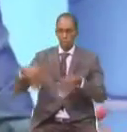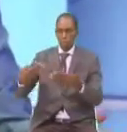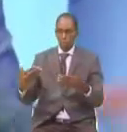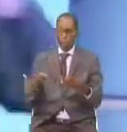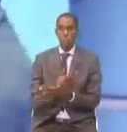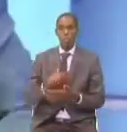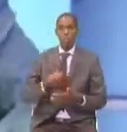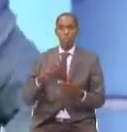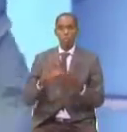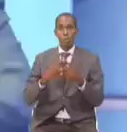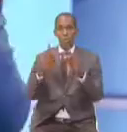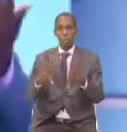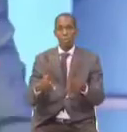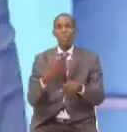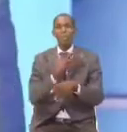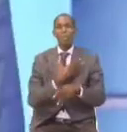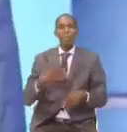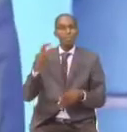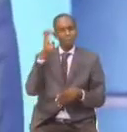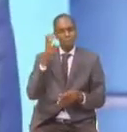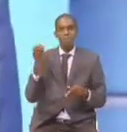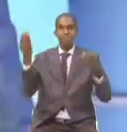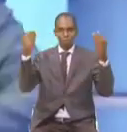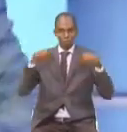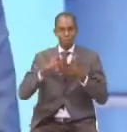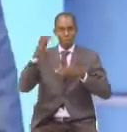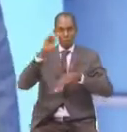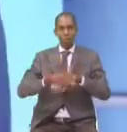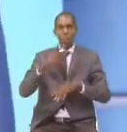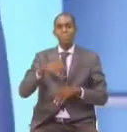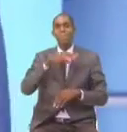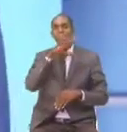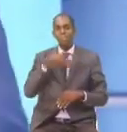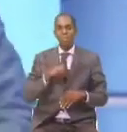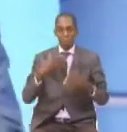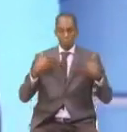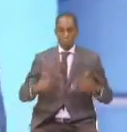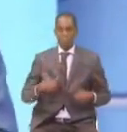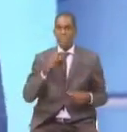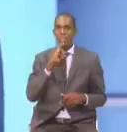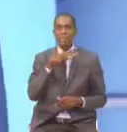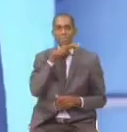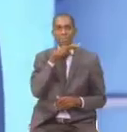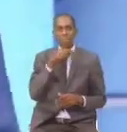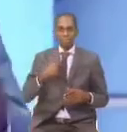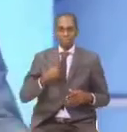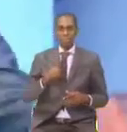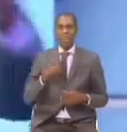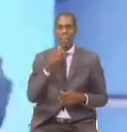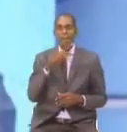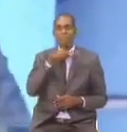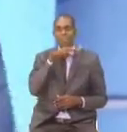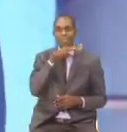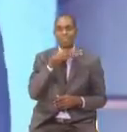him, and then he puts on the dirty clothes. The body is dirty, the clothes are dirty,